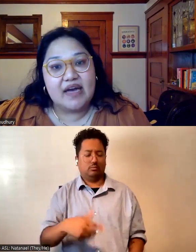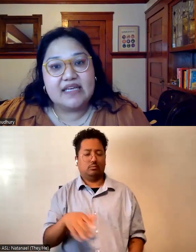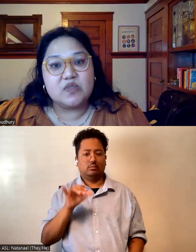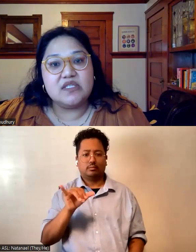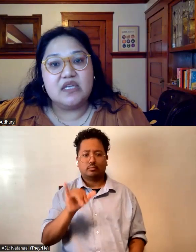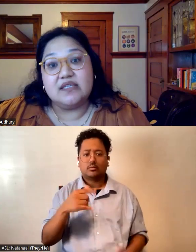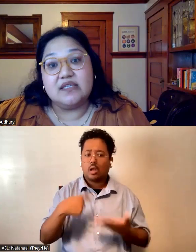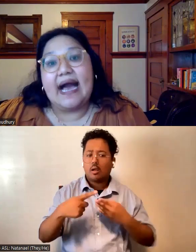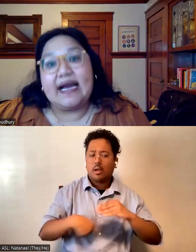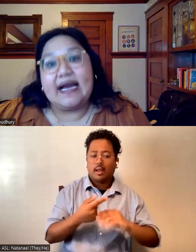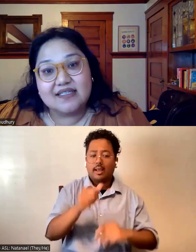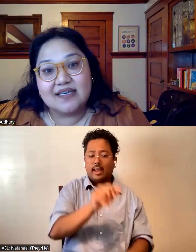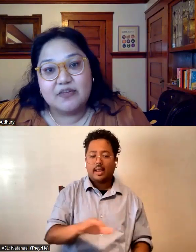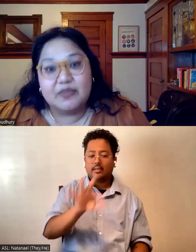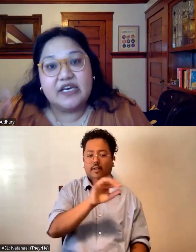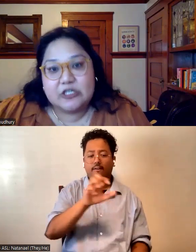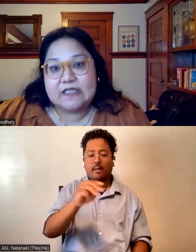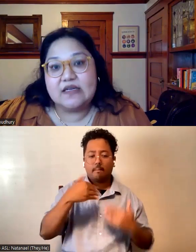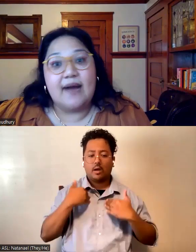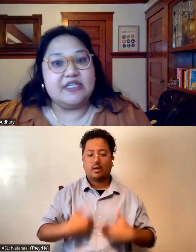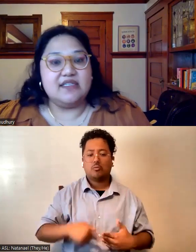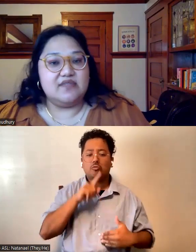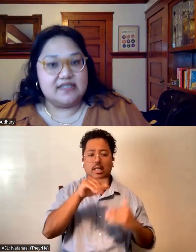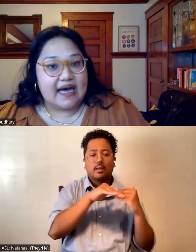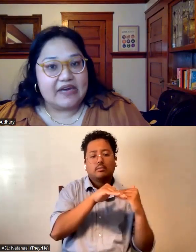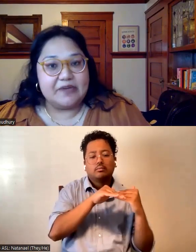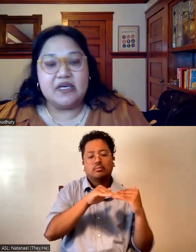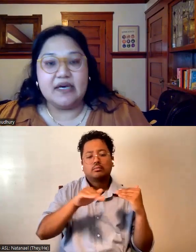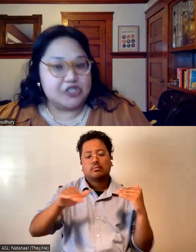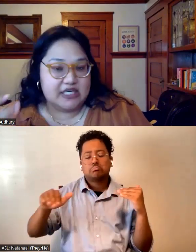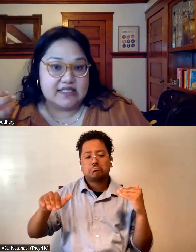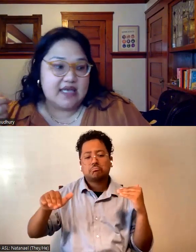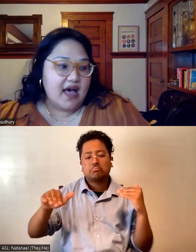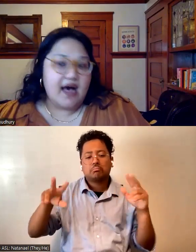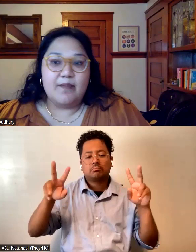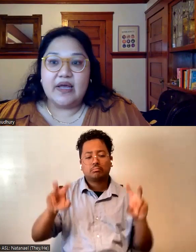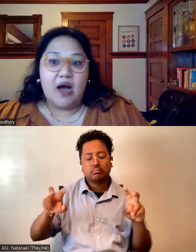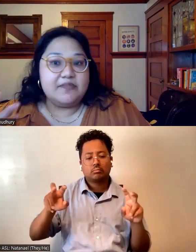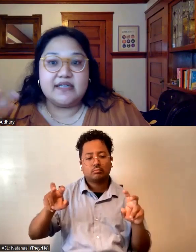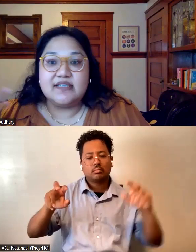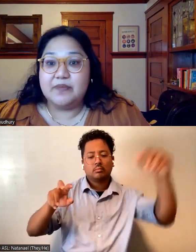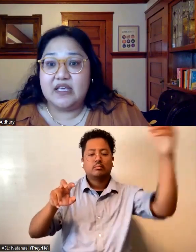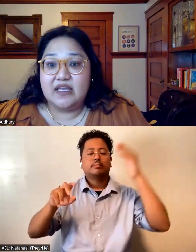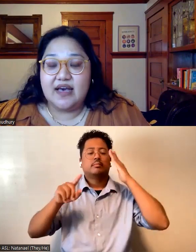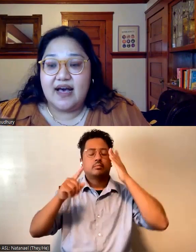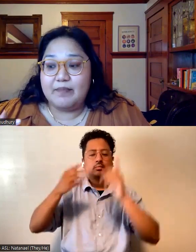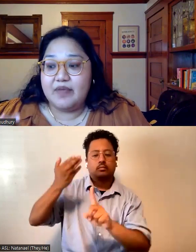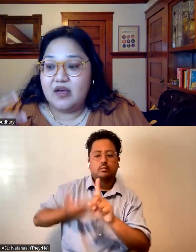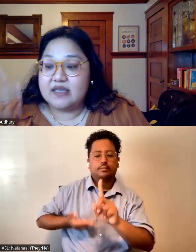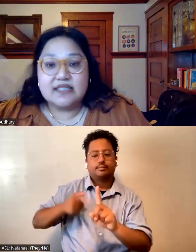femme body is seen as stagnant because she is an object of desire, because she is an object to